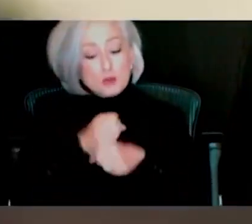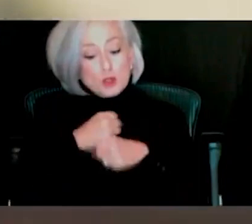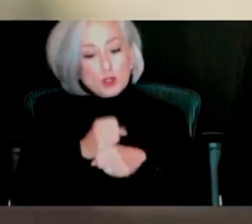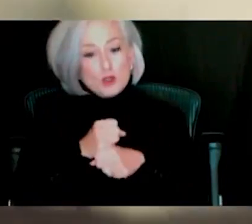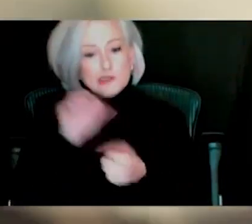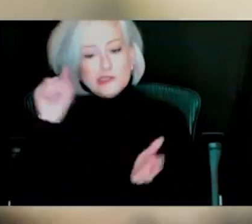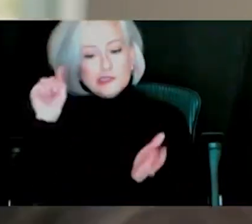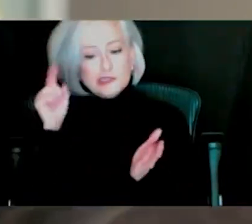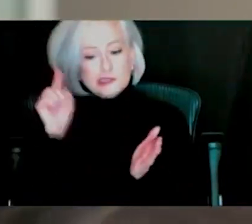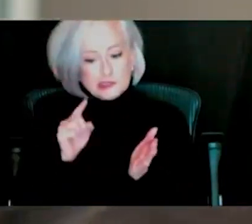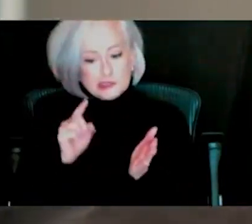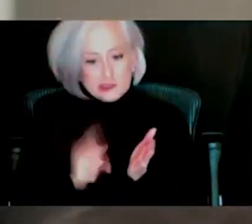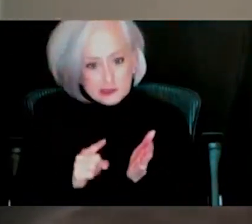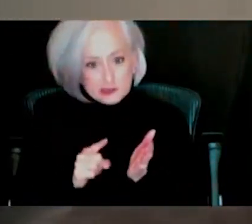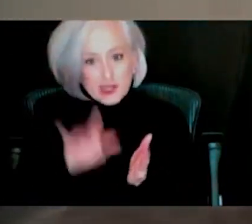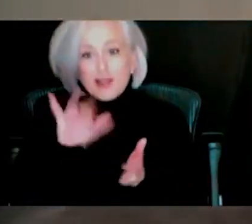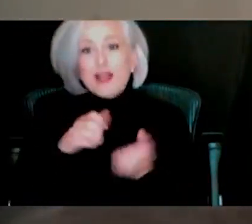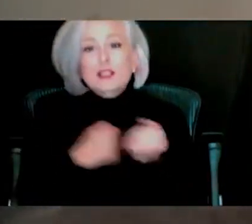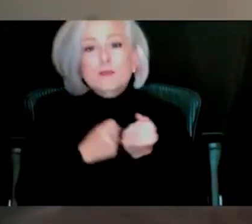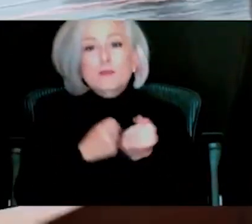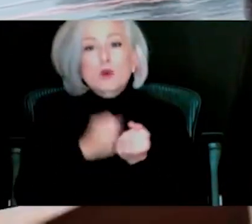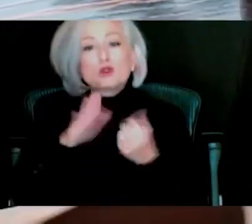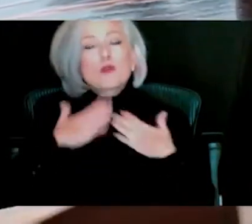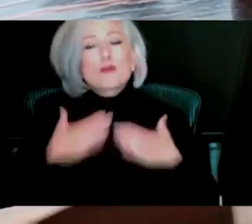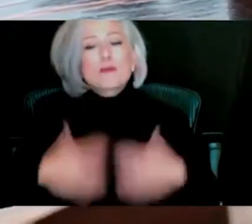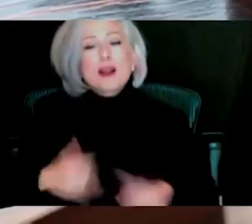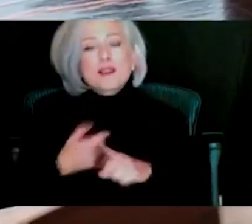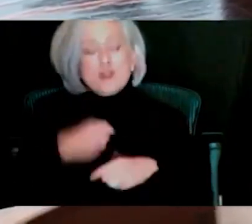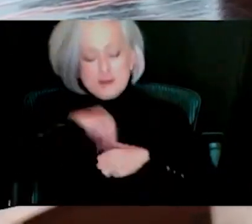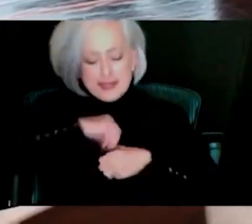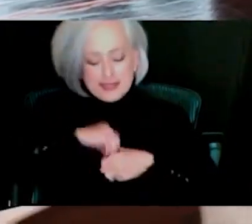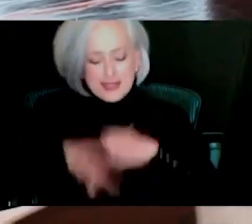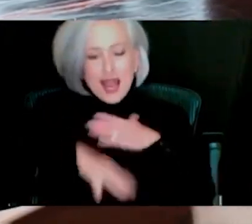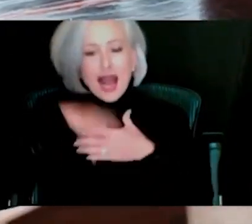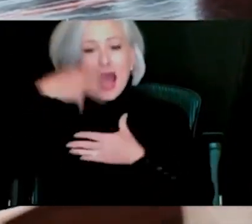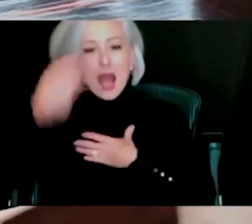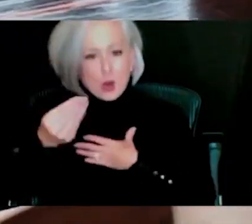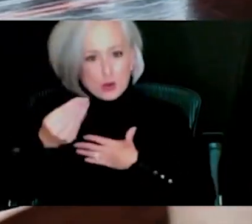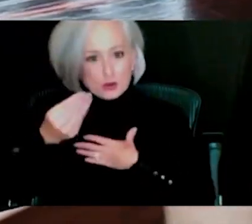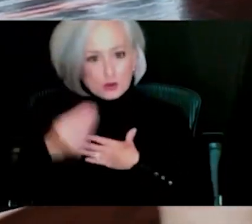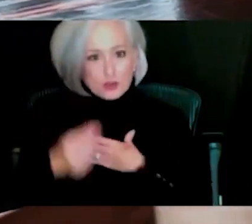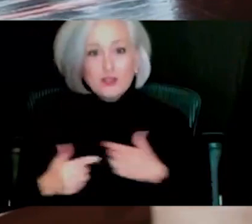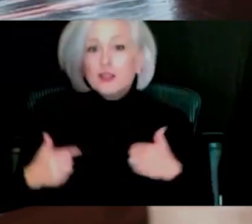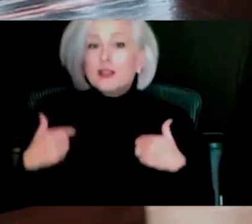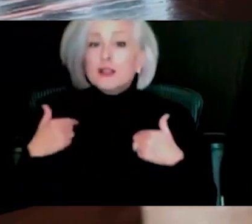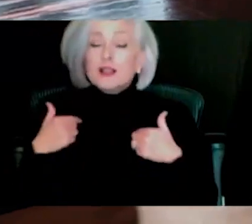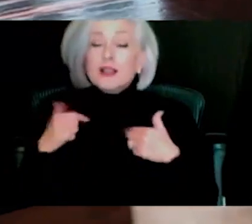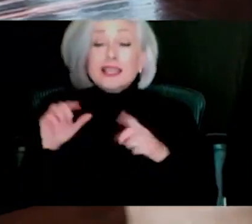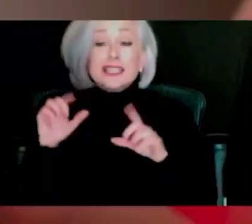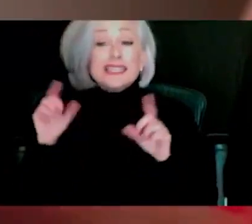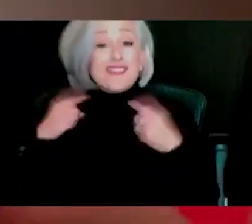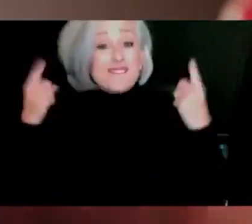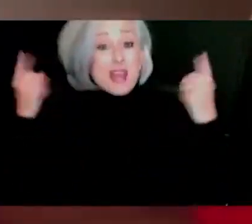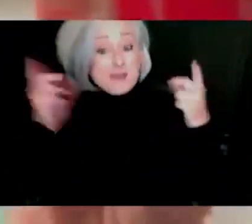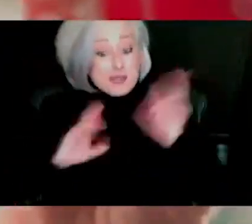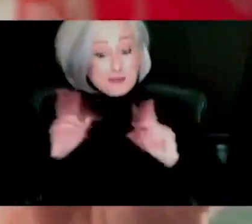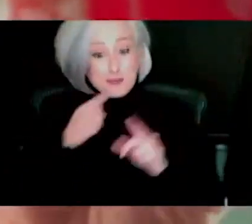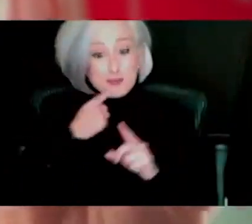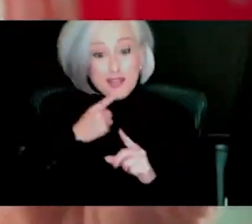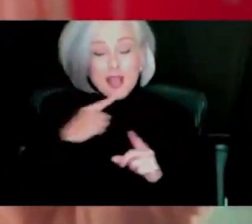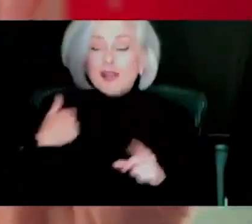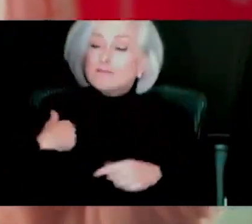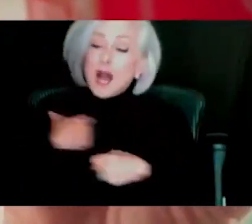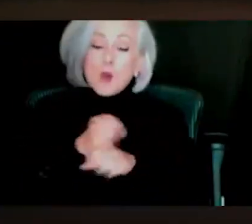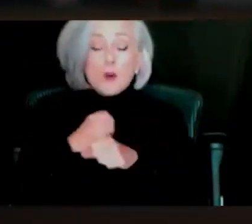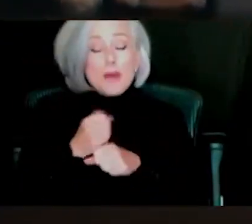the inside out. Enter celebrities. I am gonna make my morning collagen. And